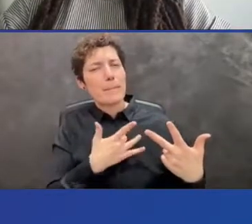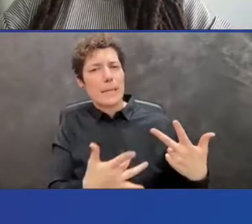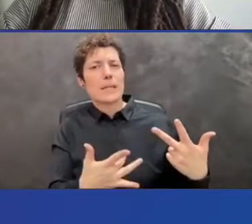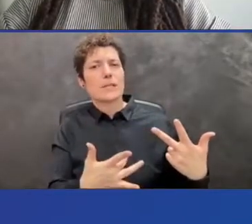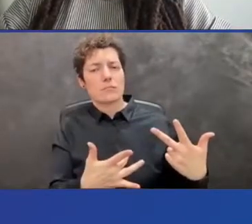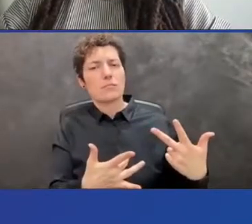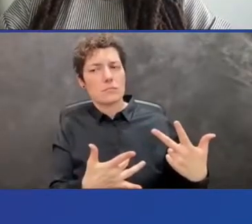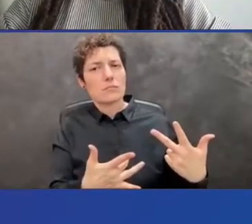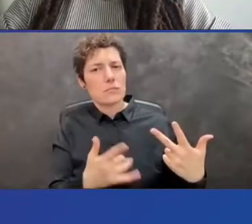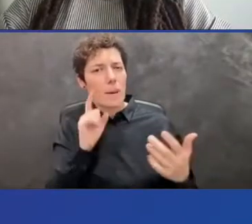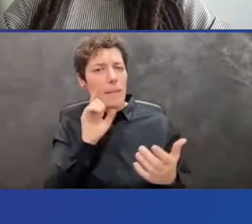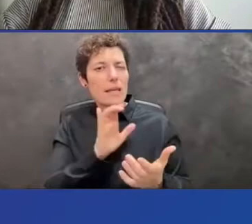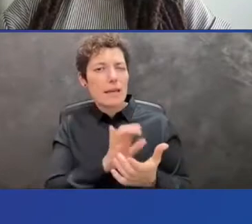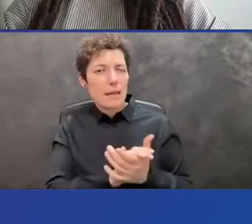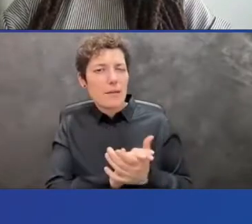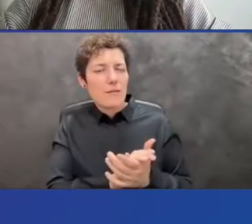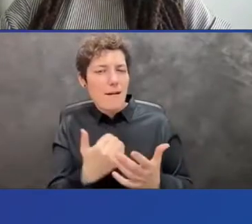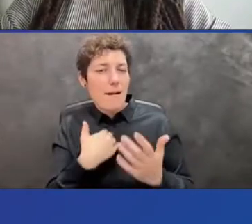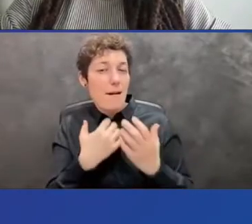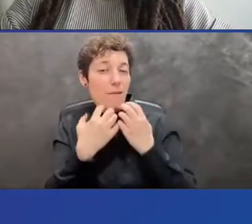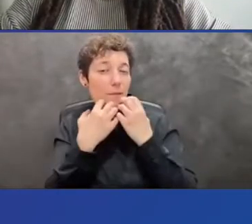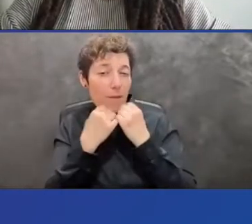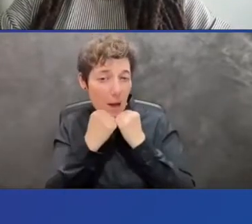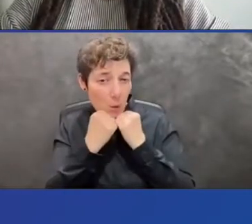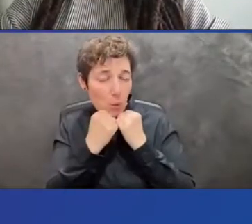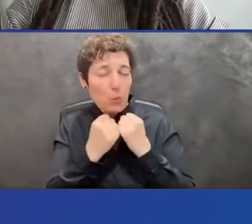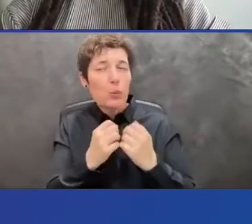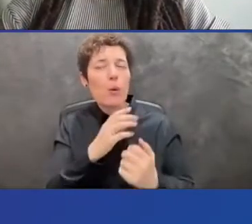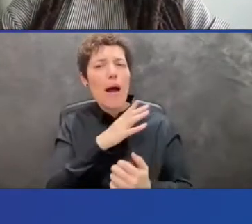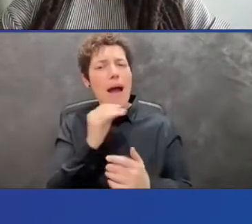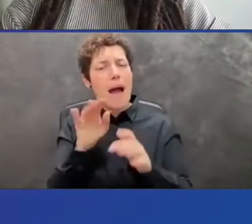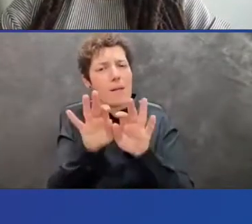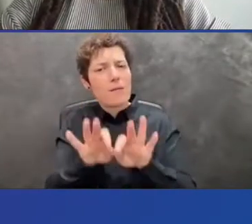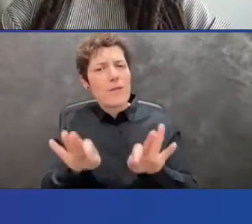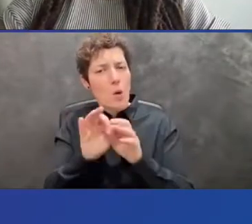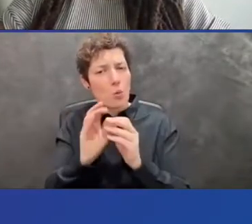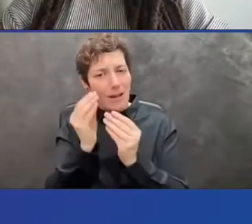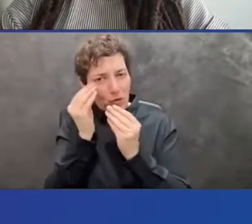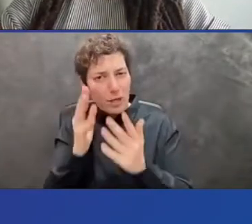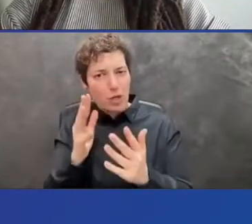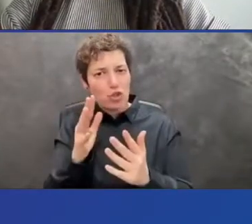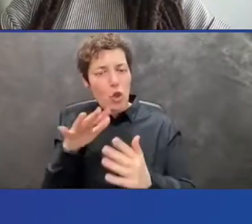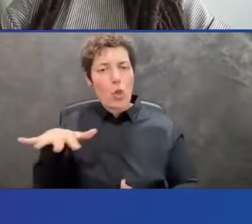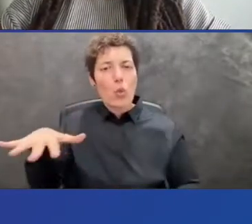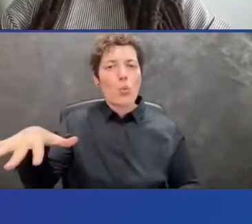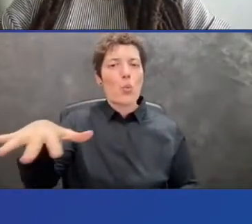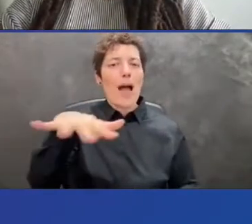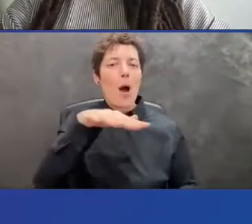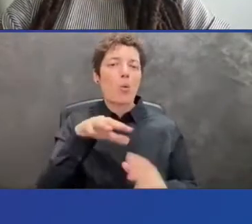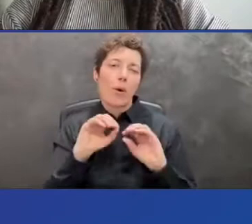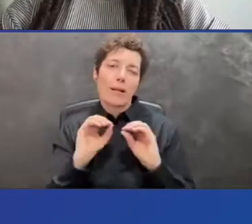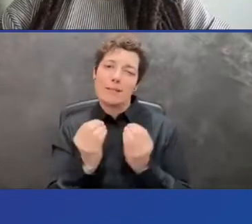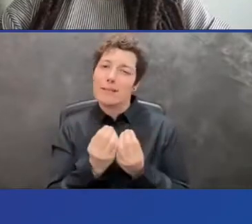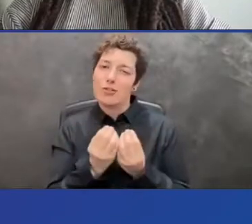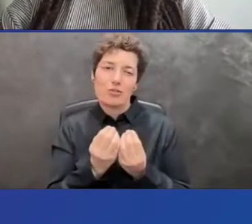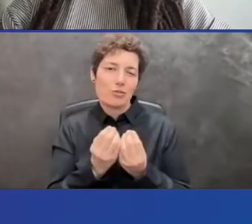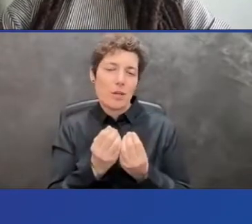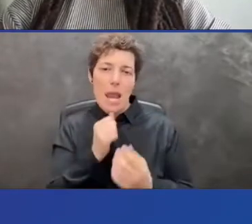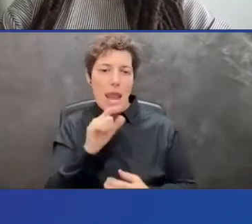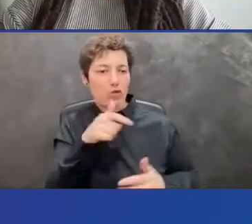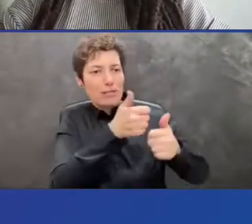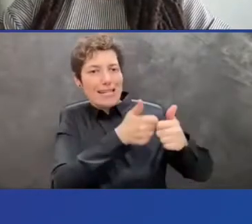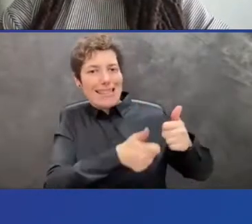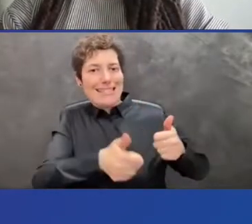that there is value and valuable information throughout an organization and not just at the